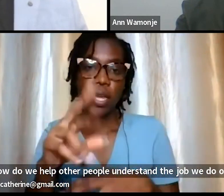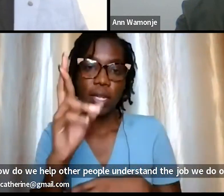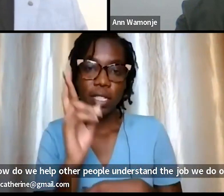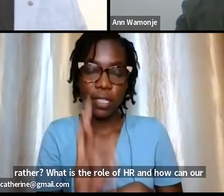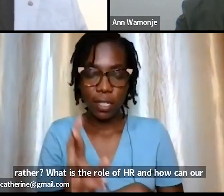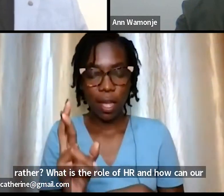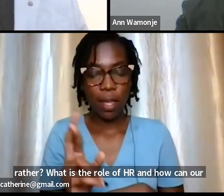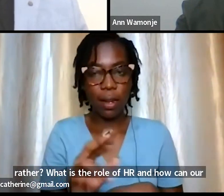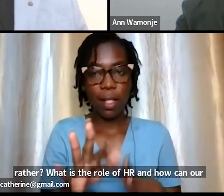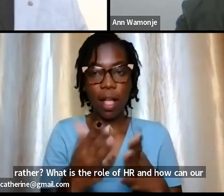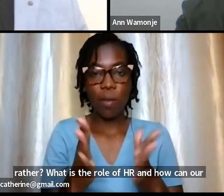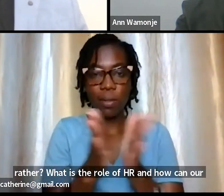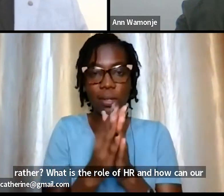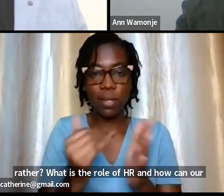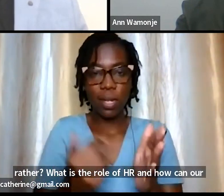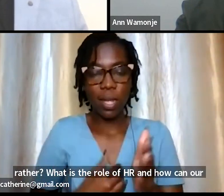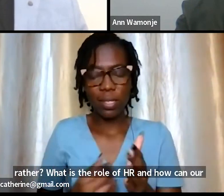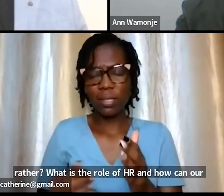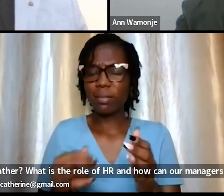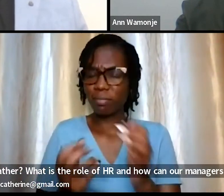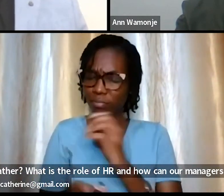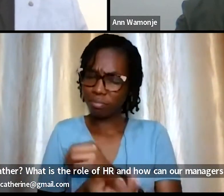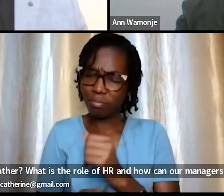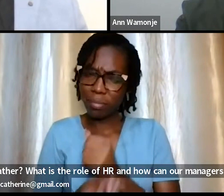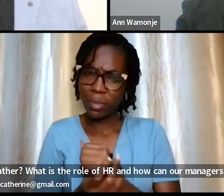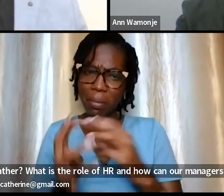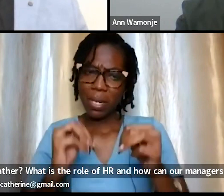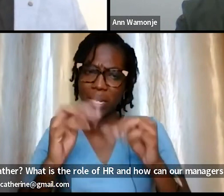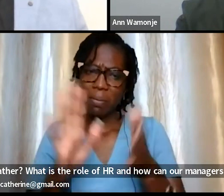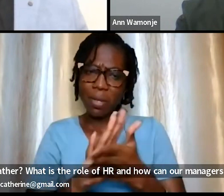teach managers to become HR professionals?